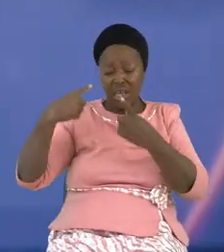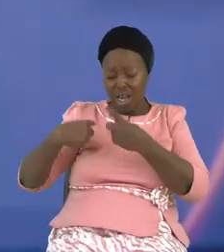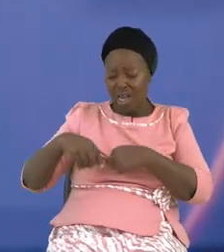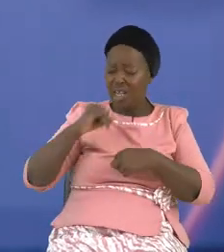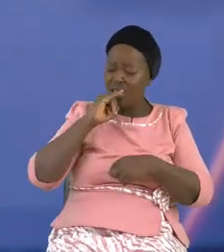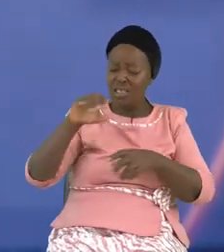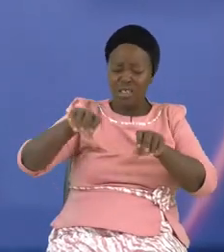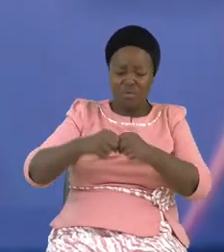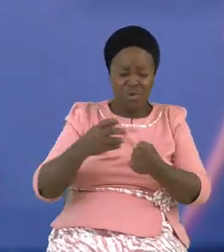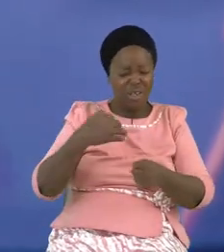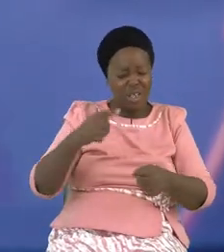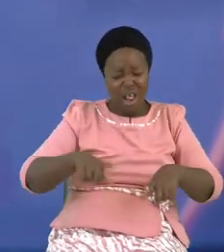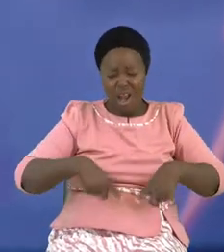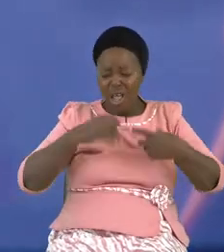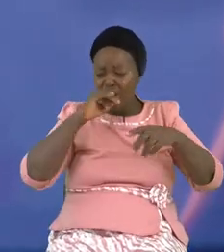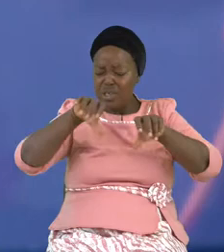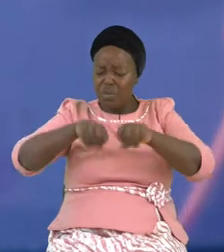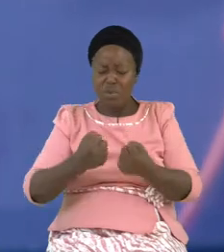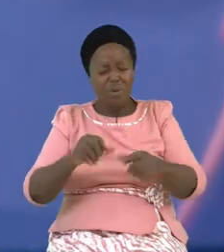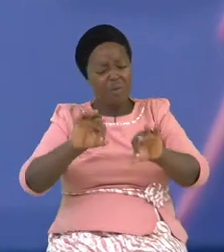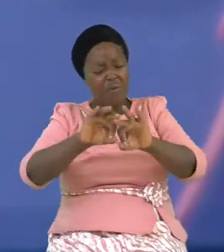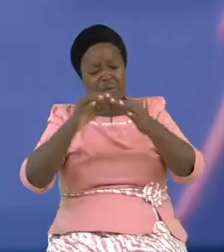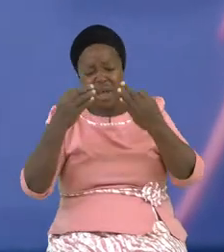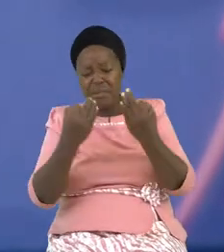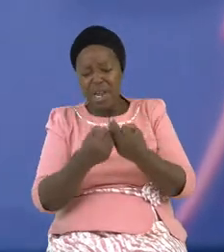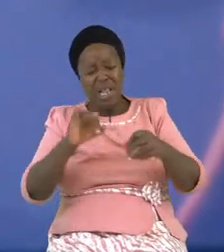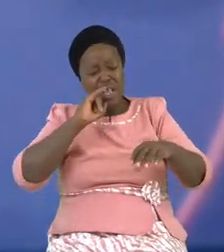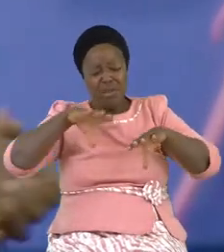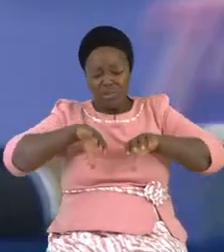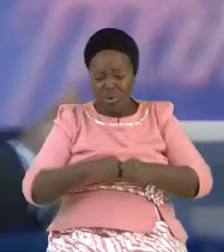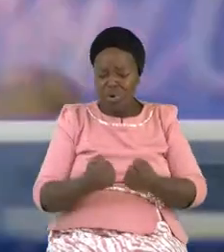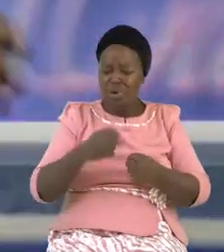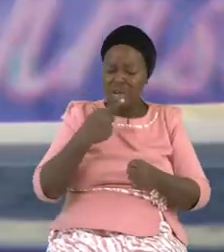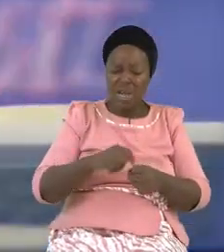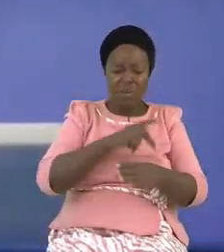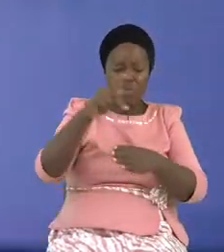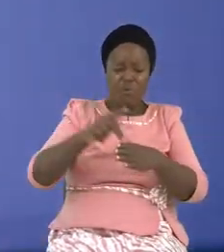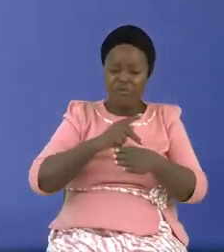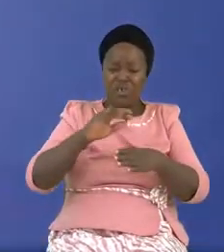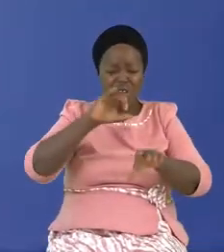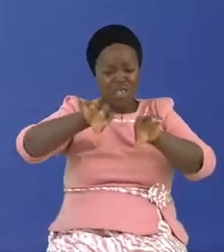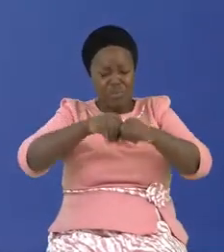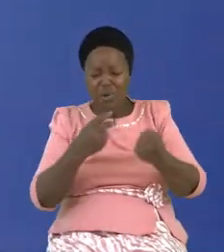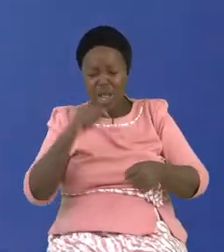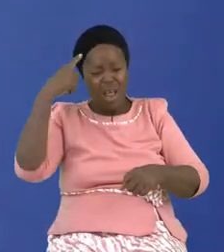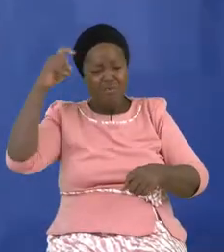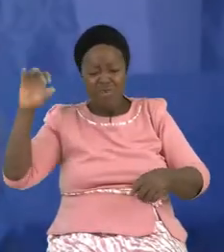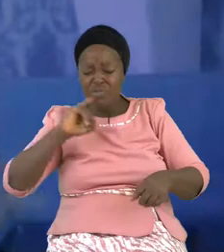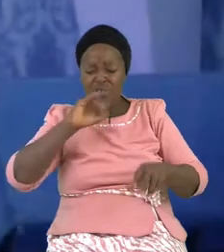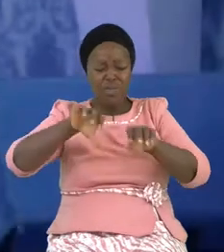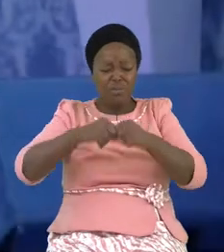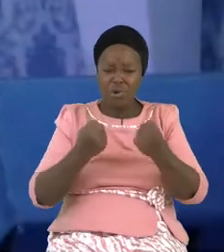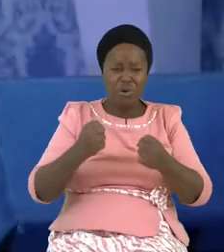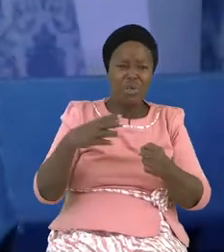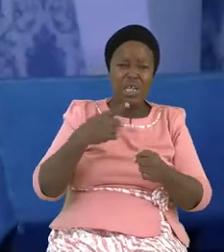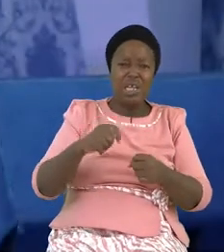is broken. His family is broken. His profession is broken. His dream is broken. His head